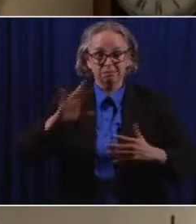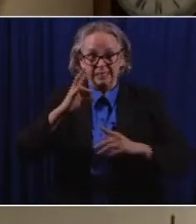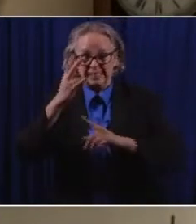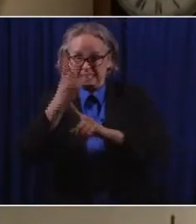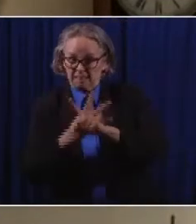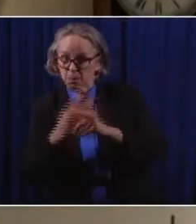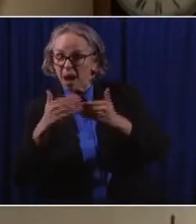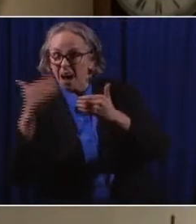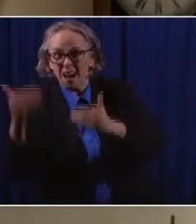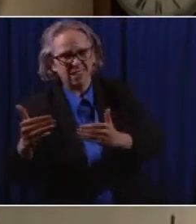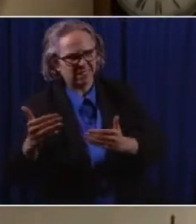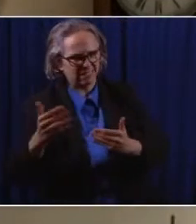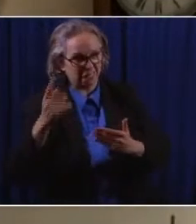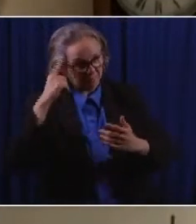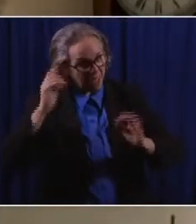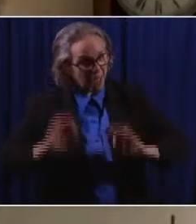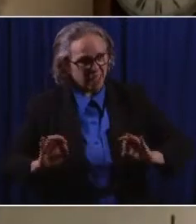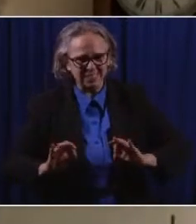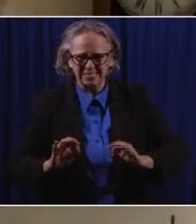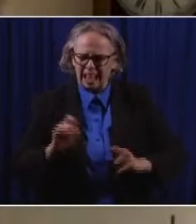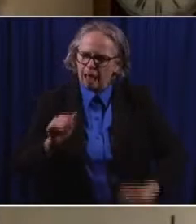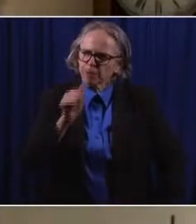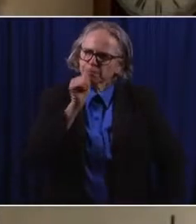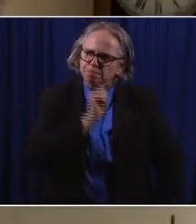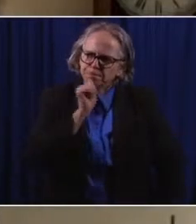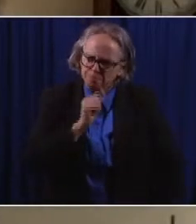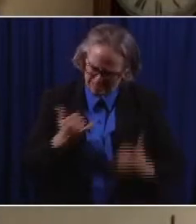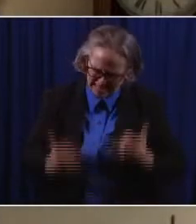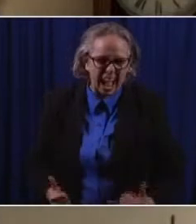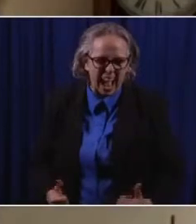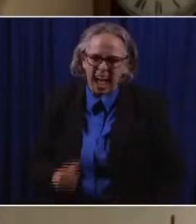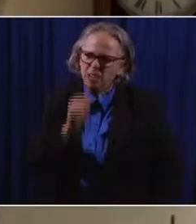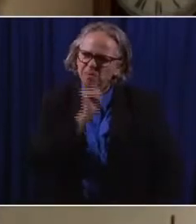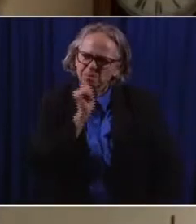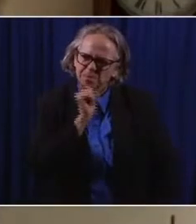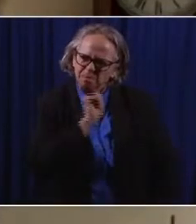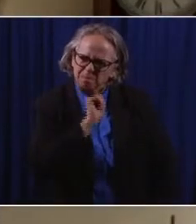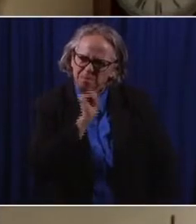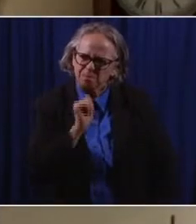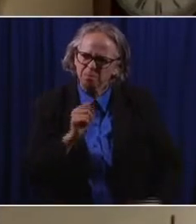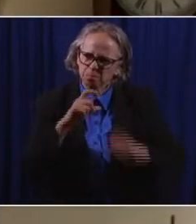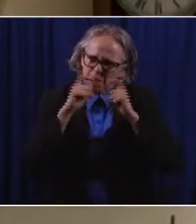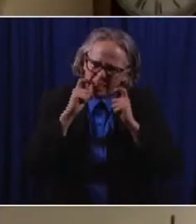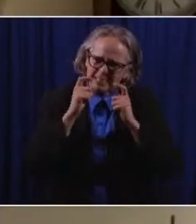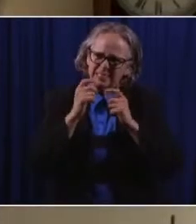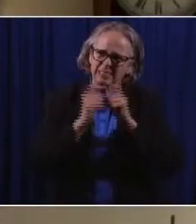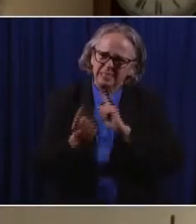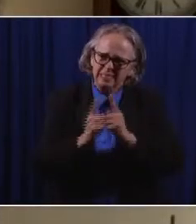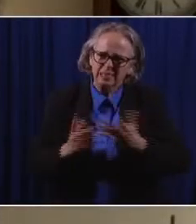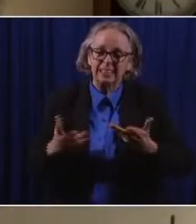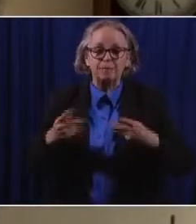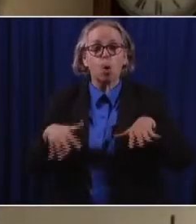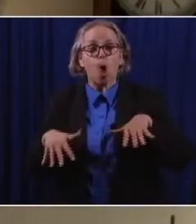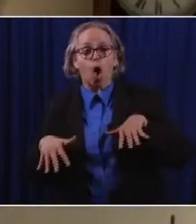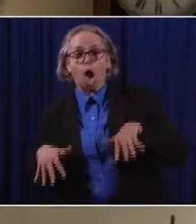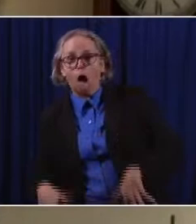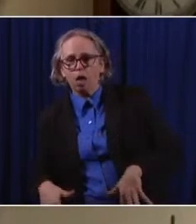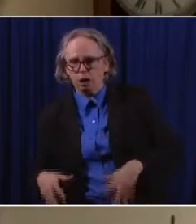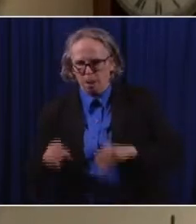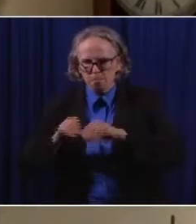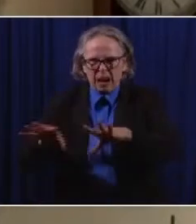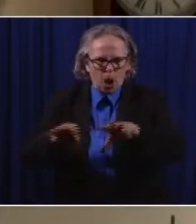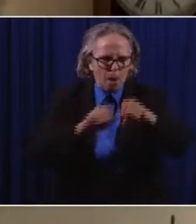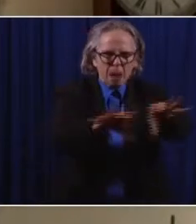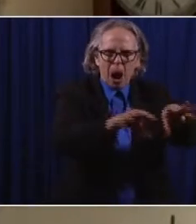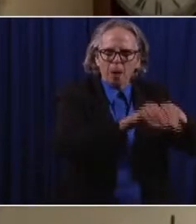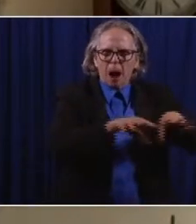got to keep going, or we're going to have these outbreaks. And when we hit the outbreaks, I know this has been tough on business. I know it's been